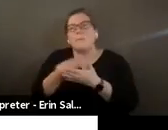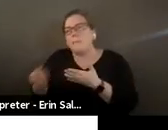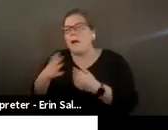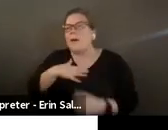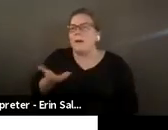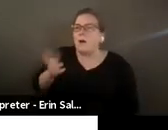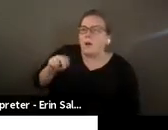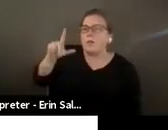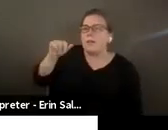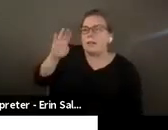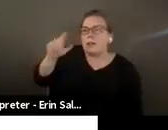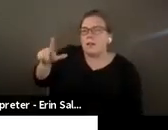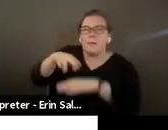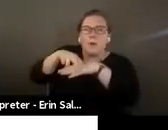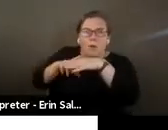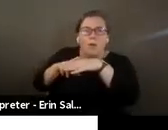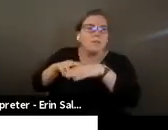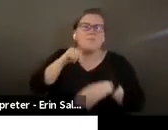label.